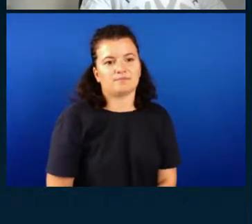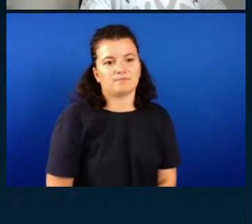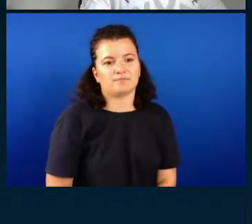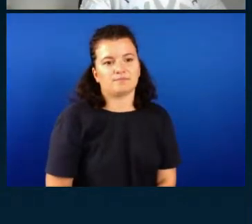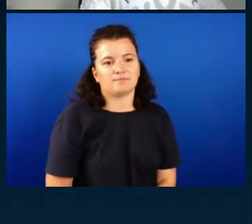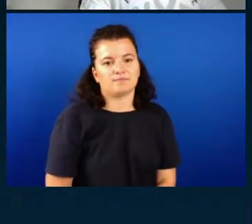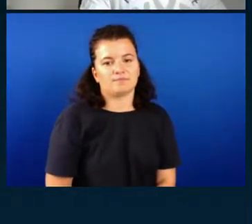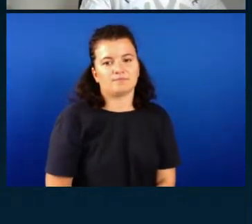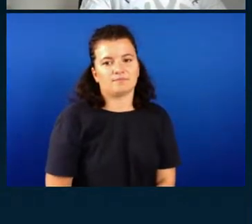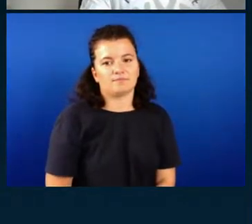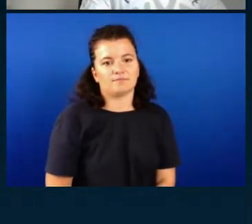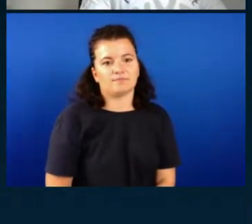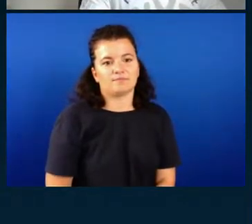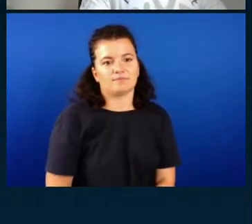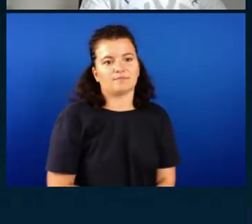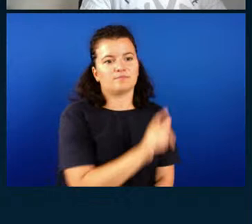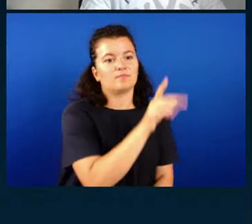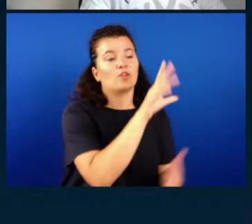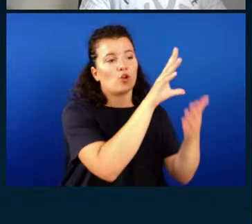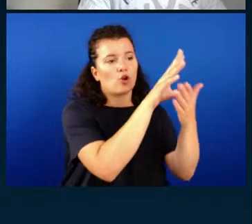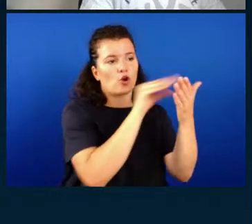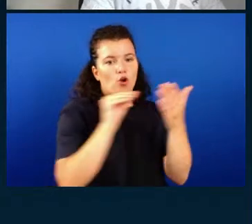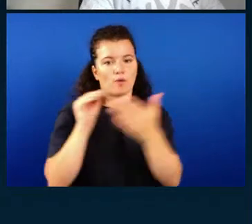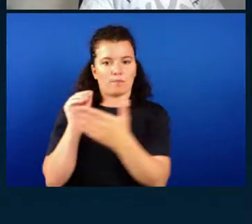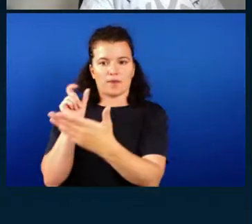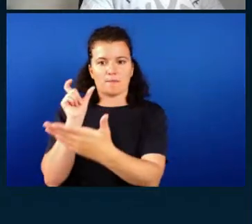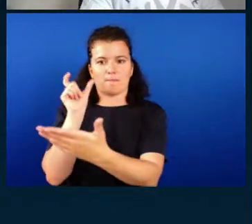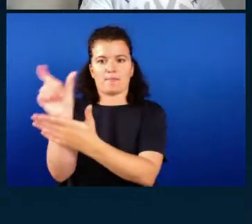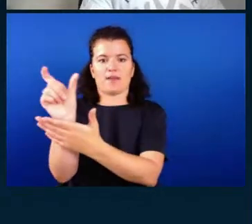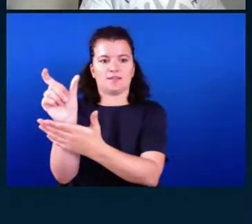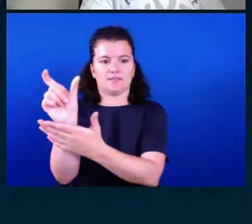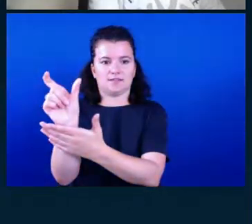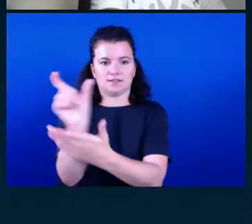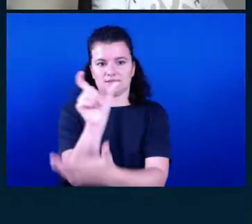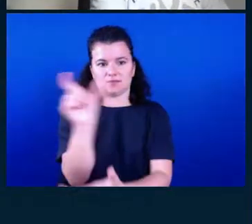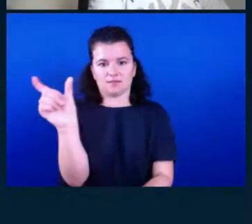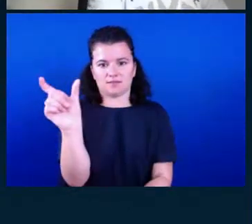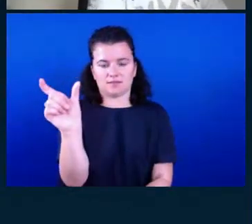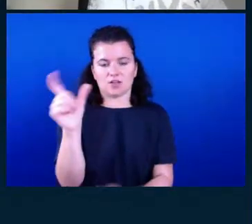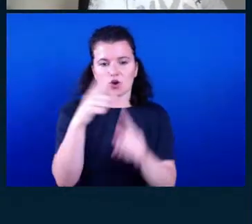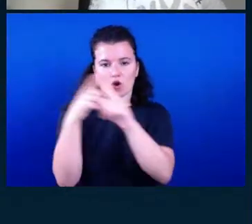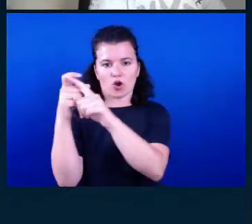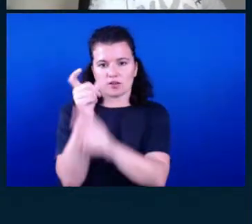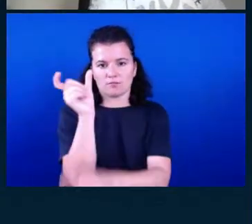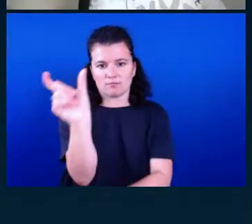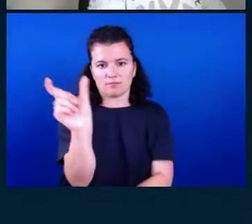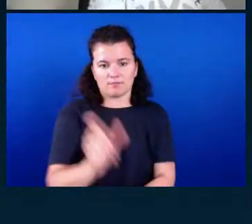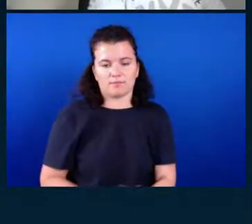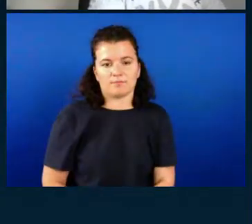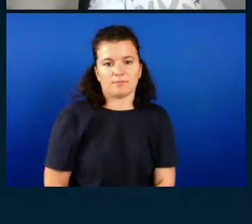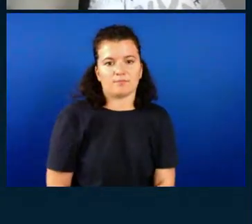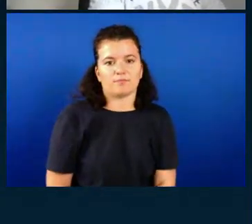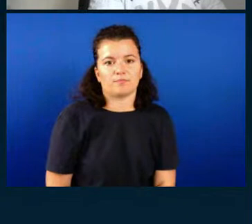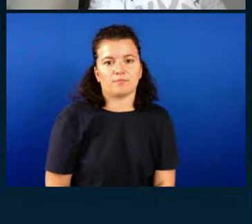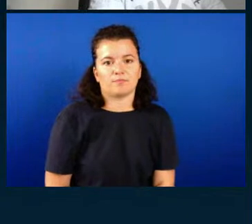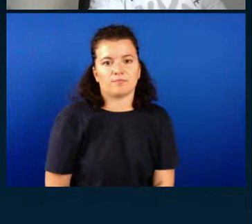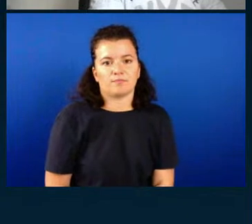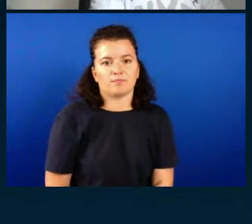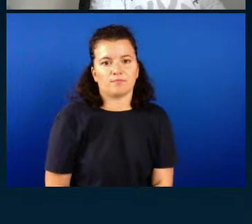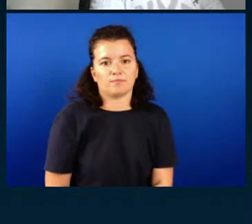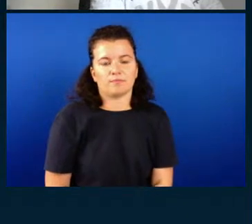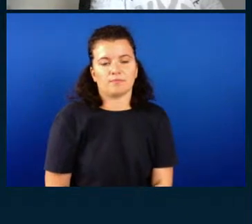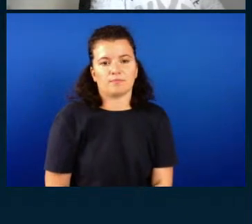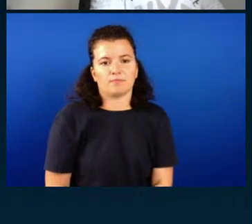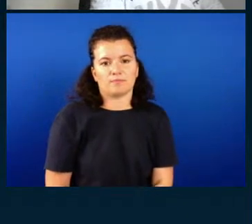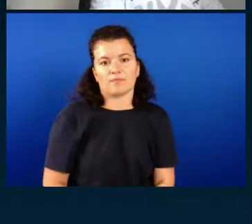I already pasted the manifest code a little too soon, but let's look at it in some detail. So there's an ID, what